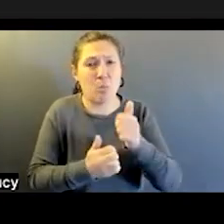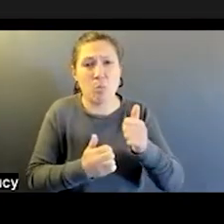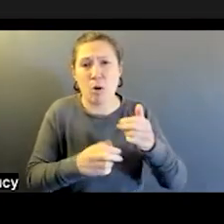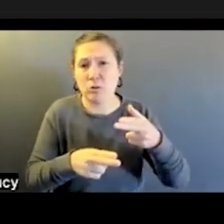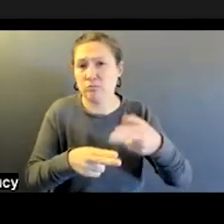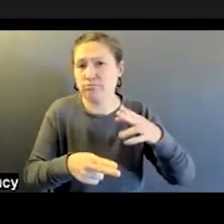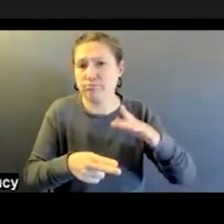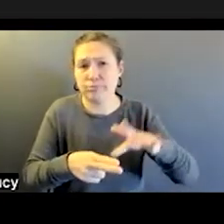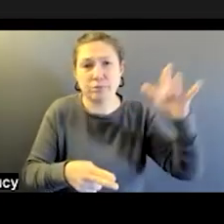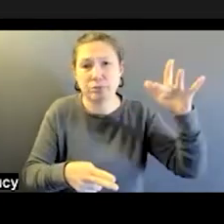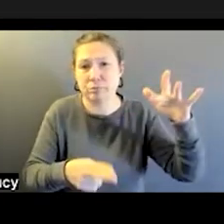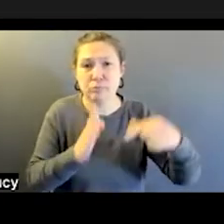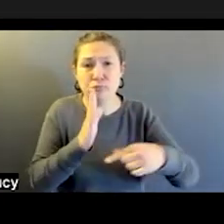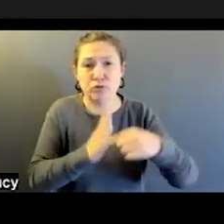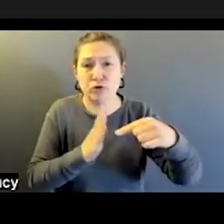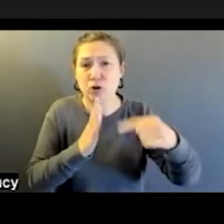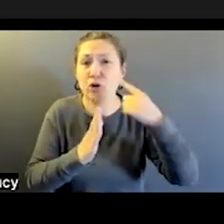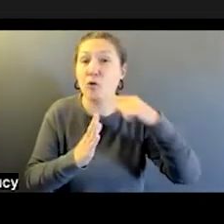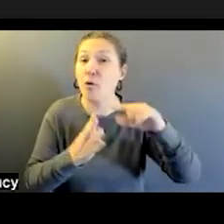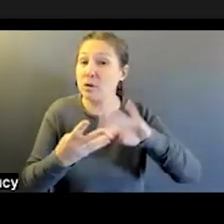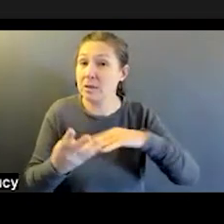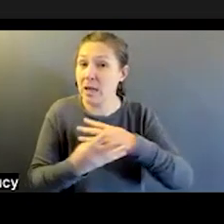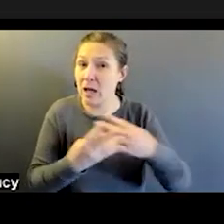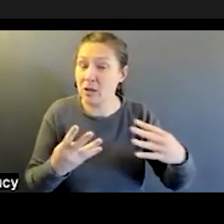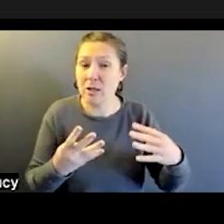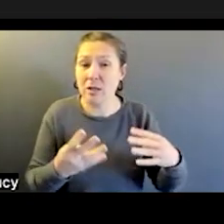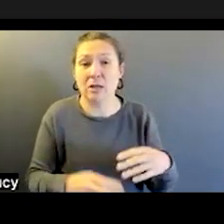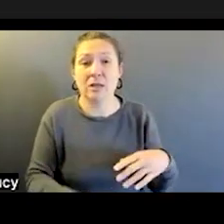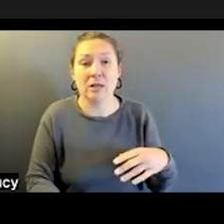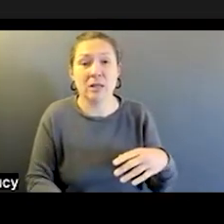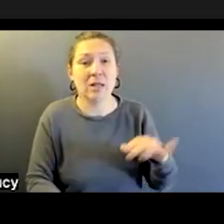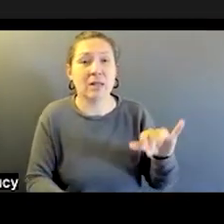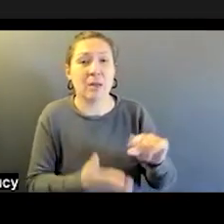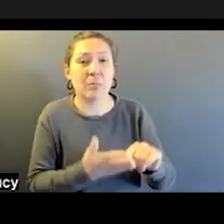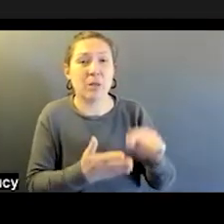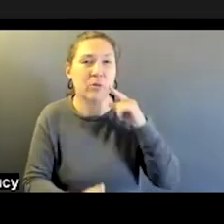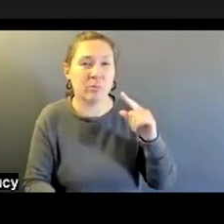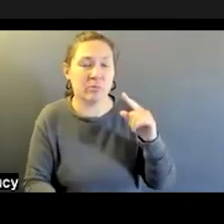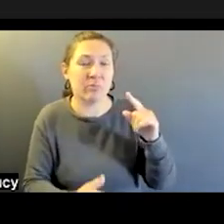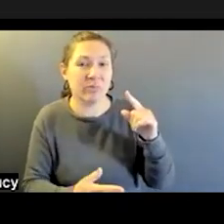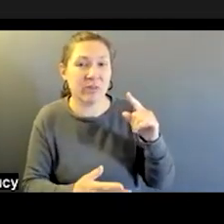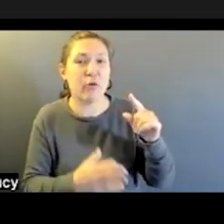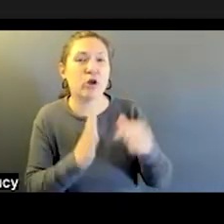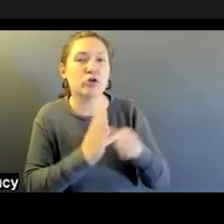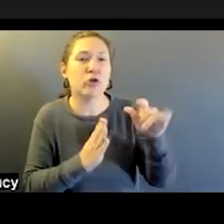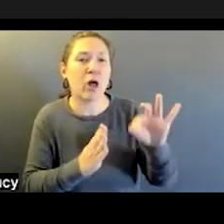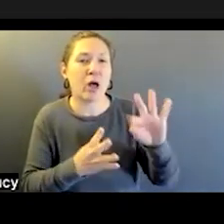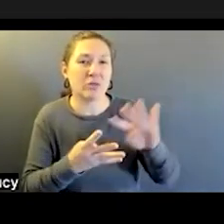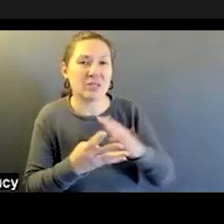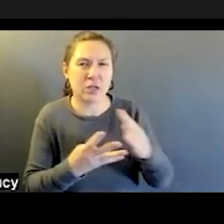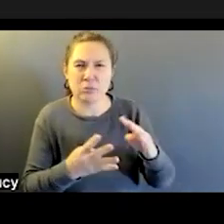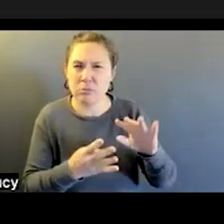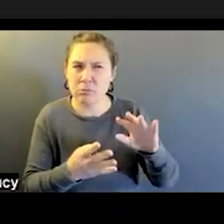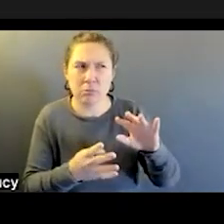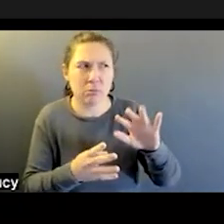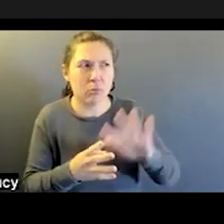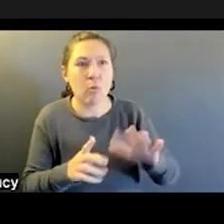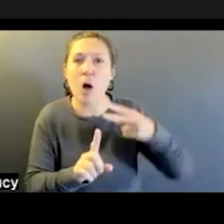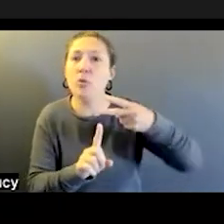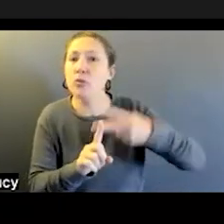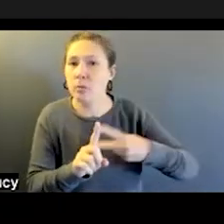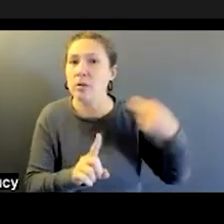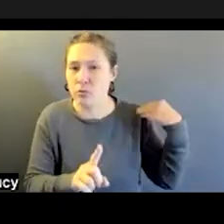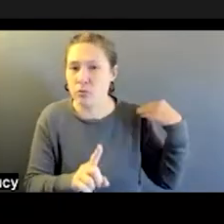prestigious journals for scheduling, published by Springer, which is the Journal of Scheduling, a couple of months ago, at the beginning